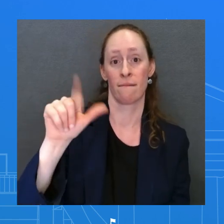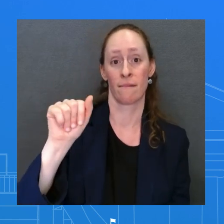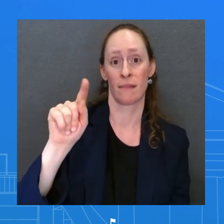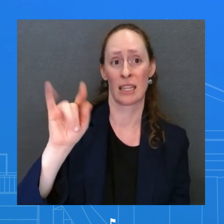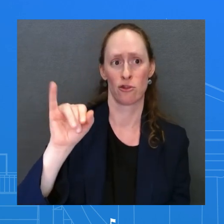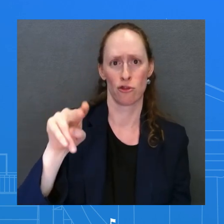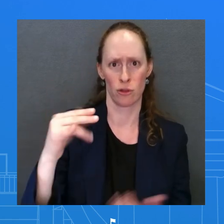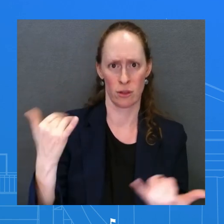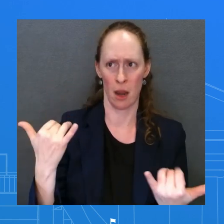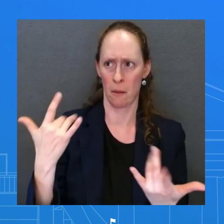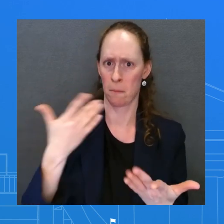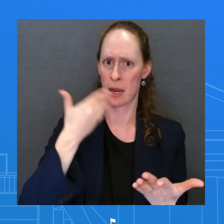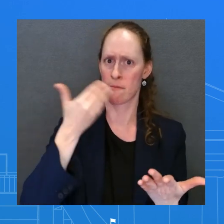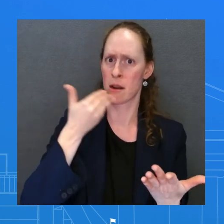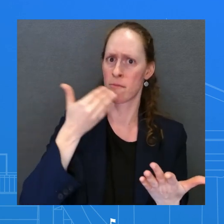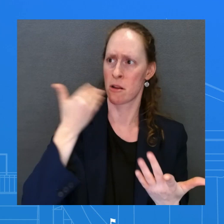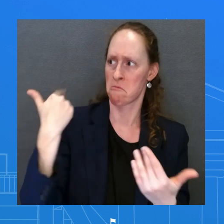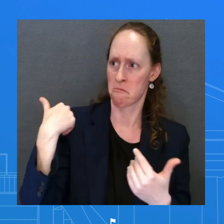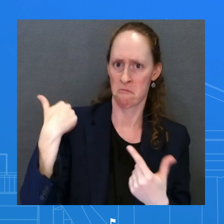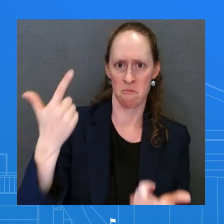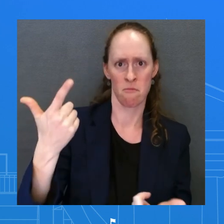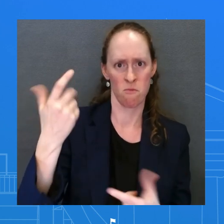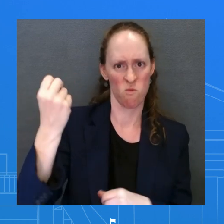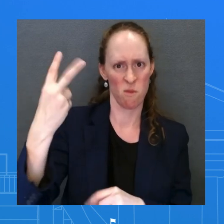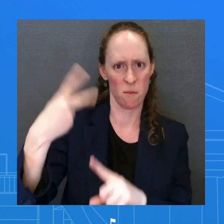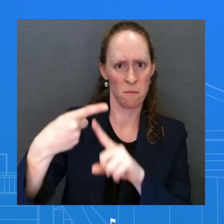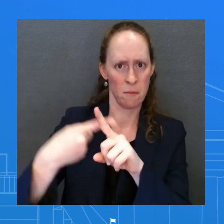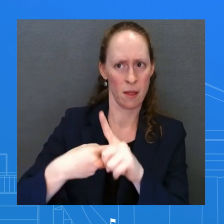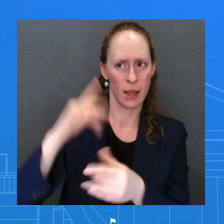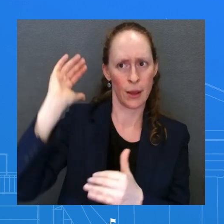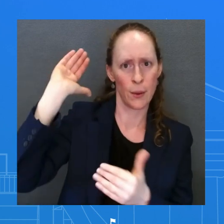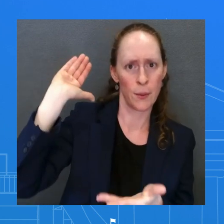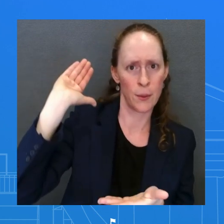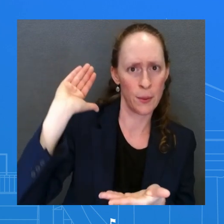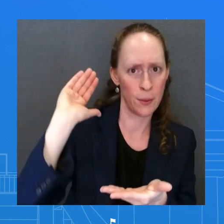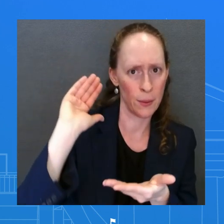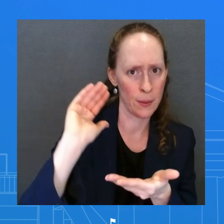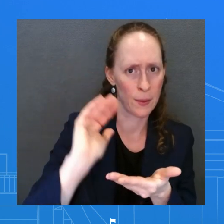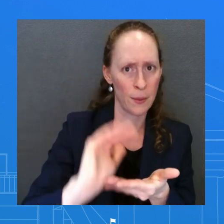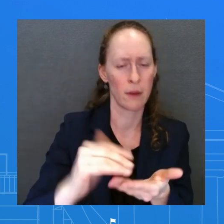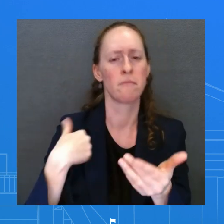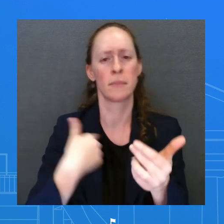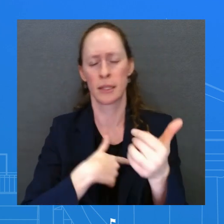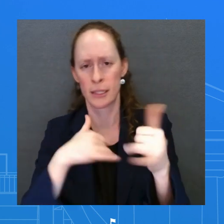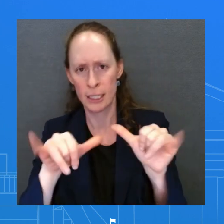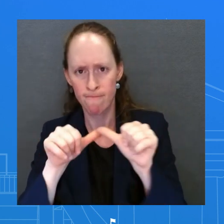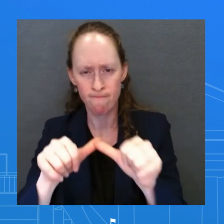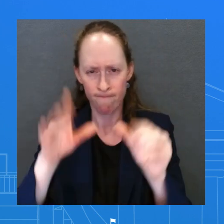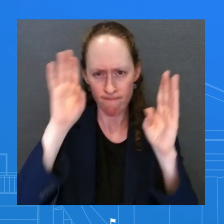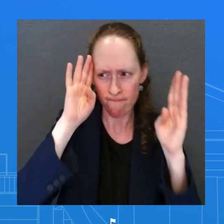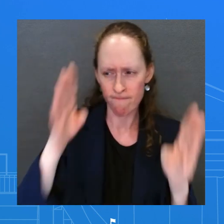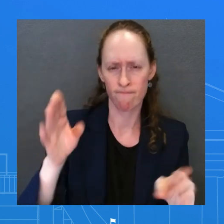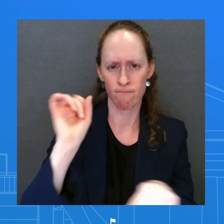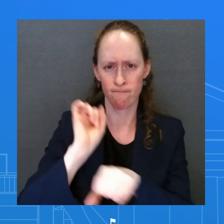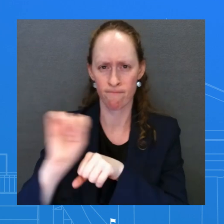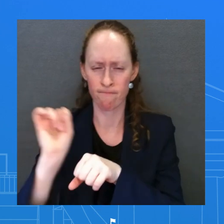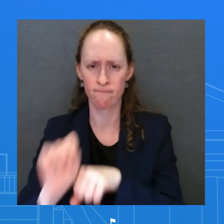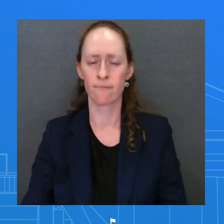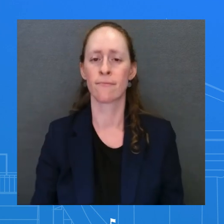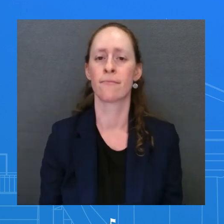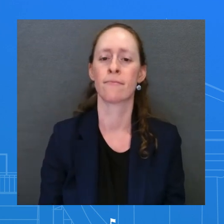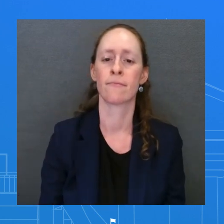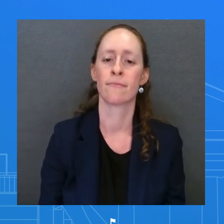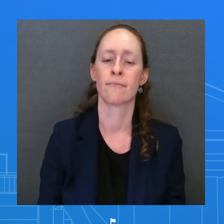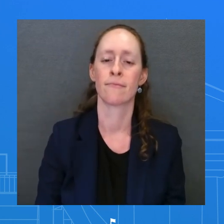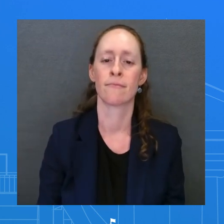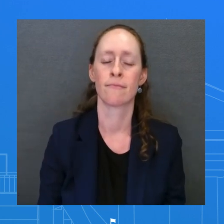so the way that we're going to continue to do the work of making sure that we lower, whether it's lowering costs